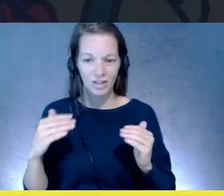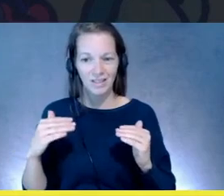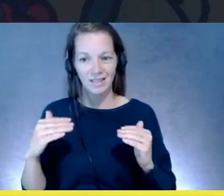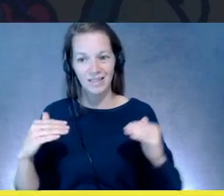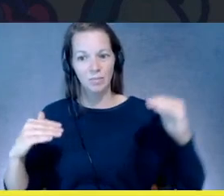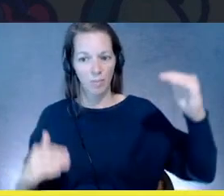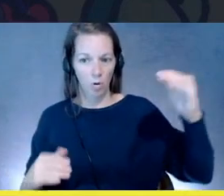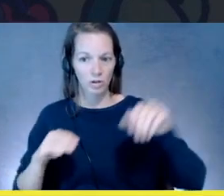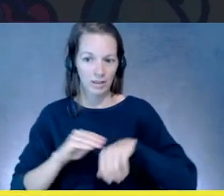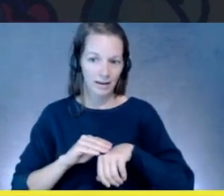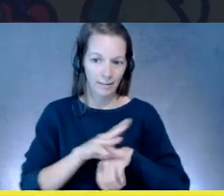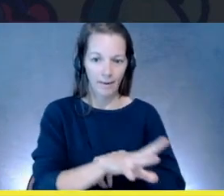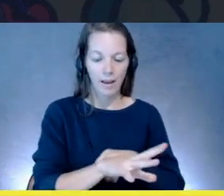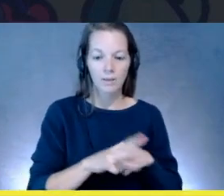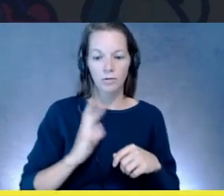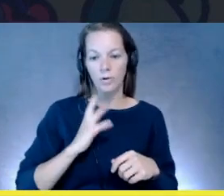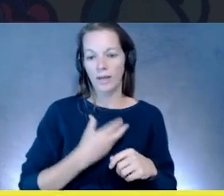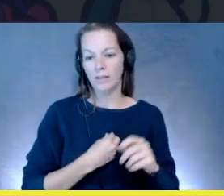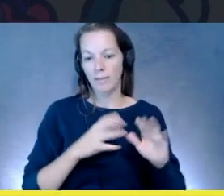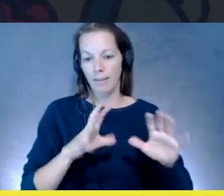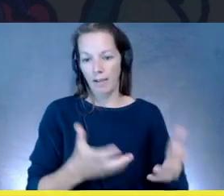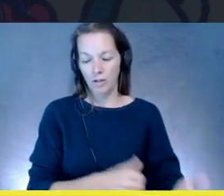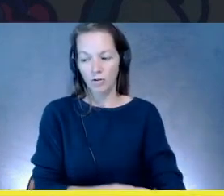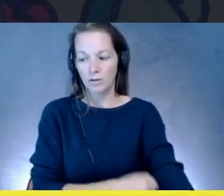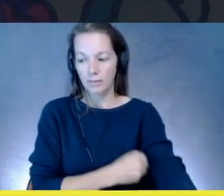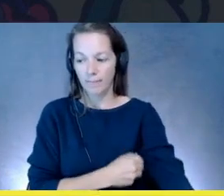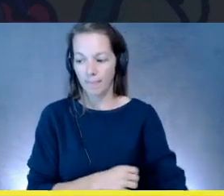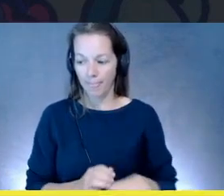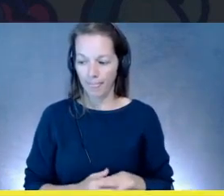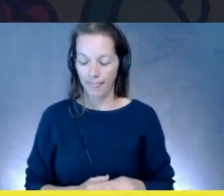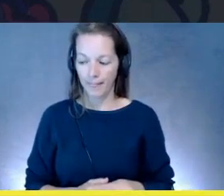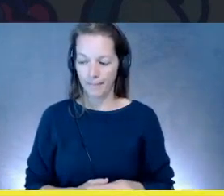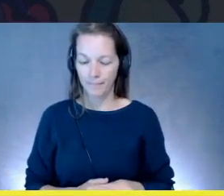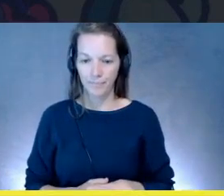impacts trans populations especially. Next slide.